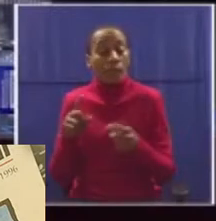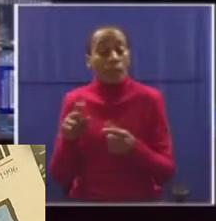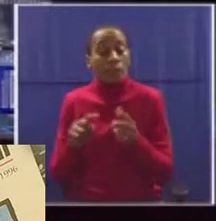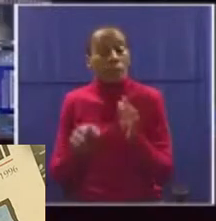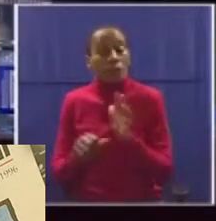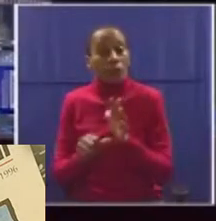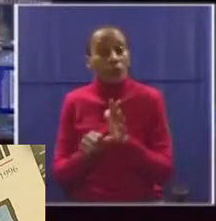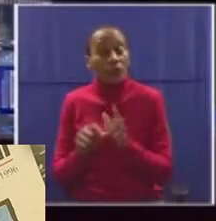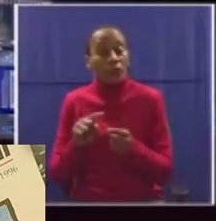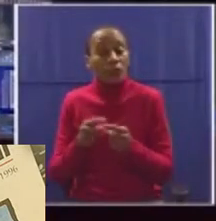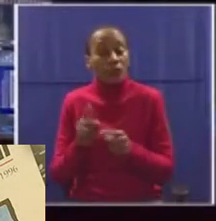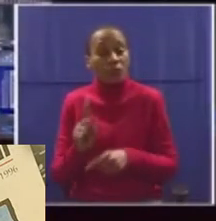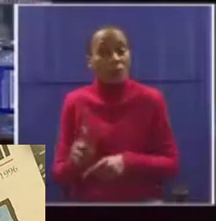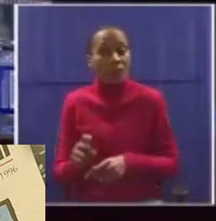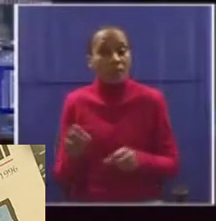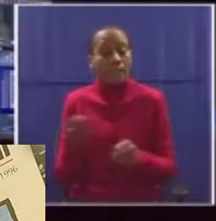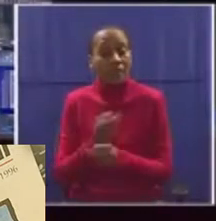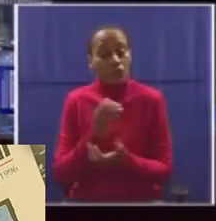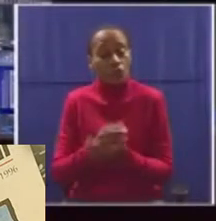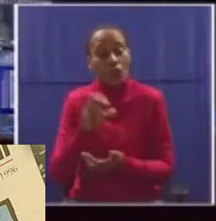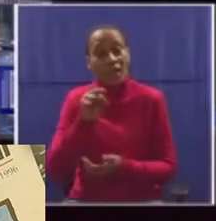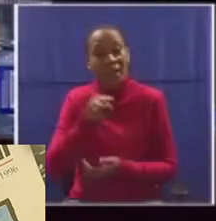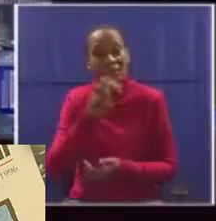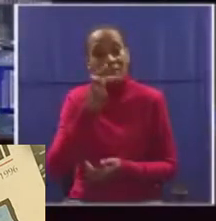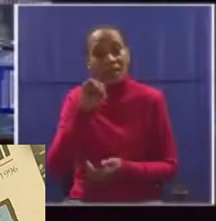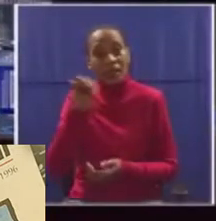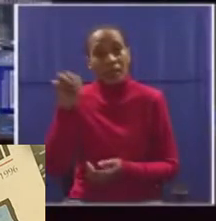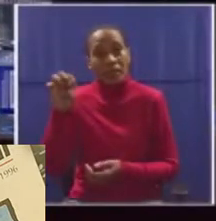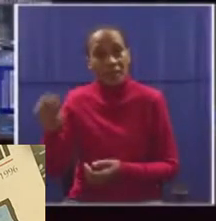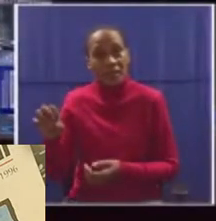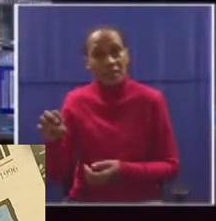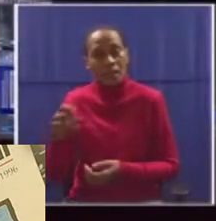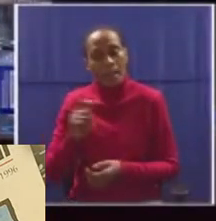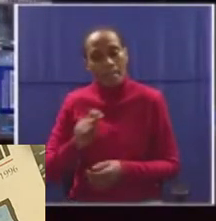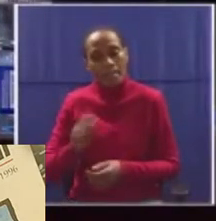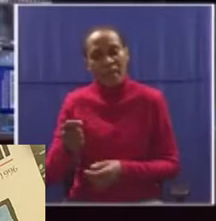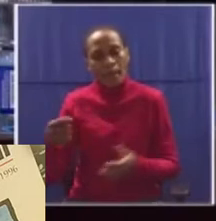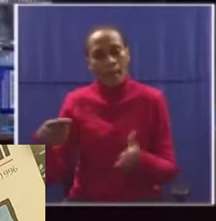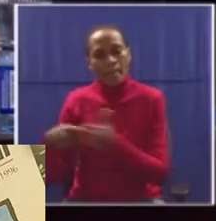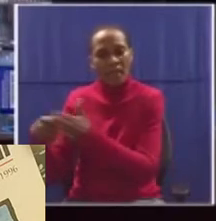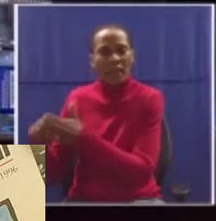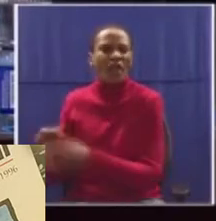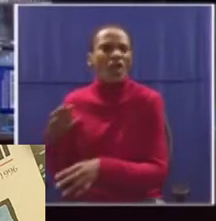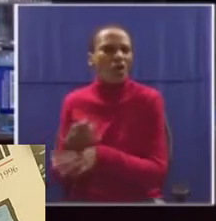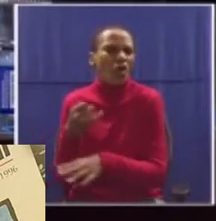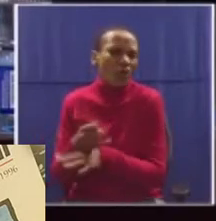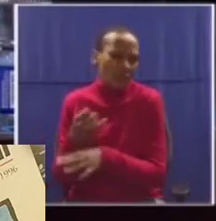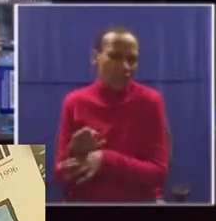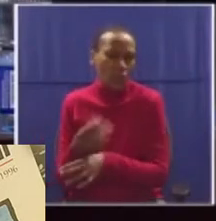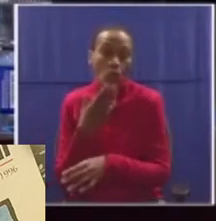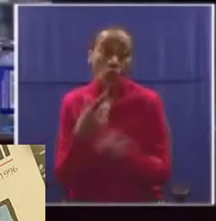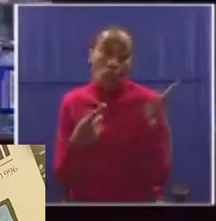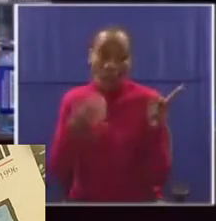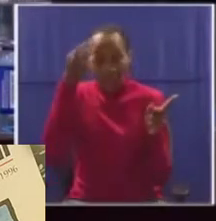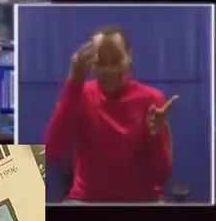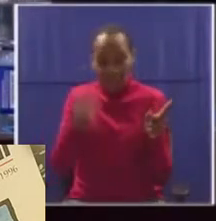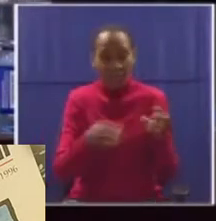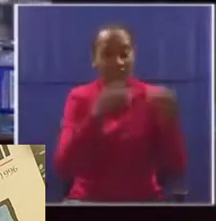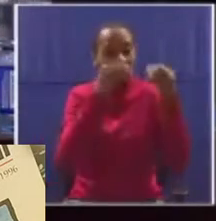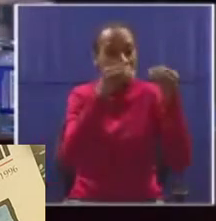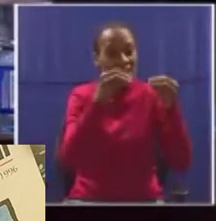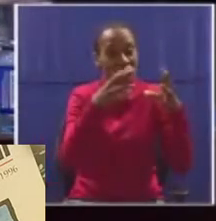is ensuring that smm is applied swiftly and on time by government and big